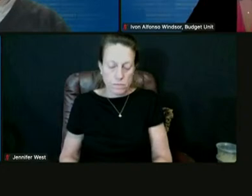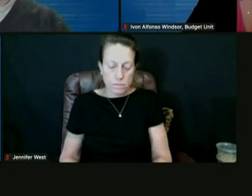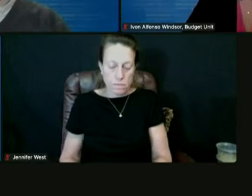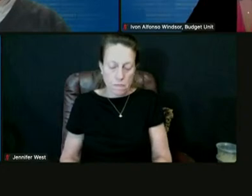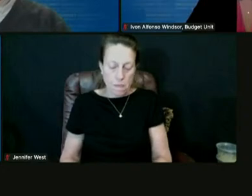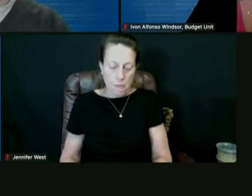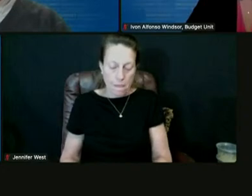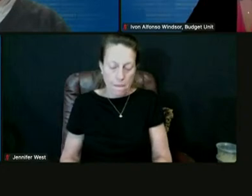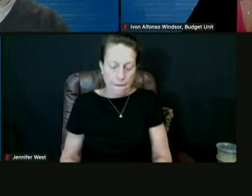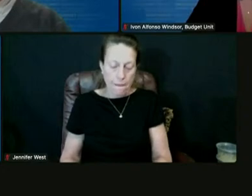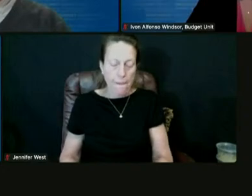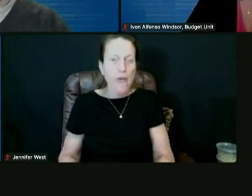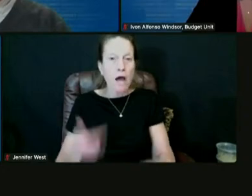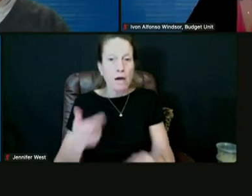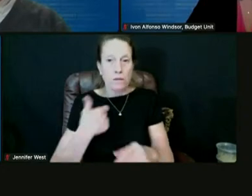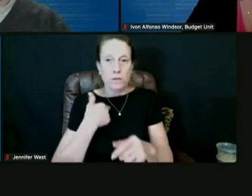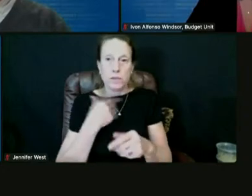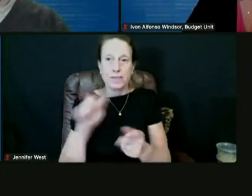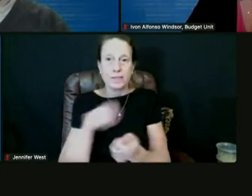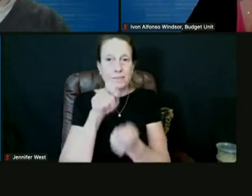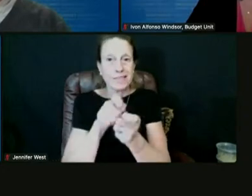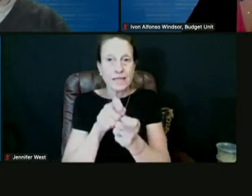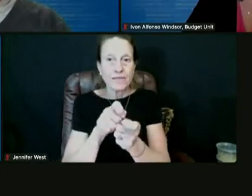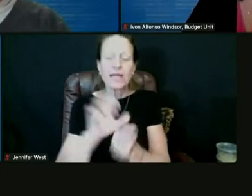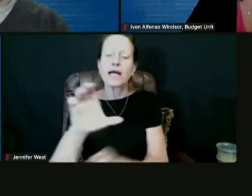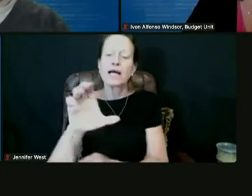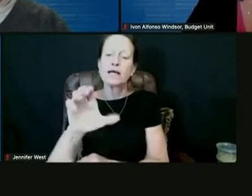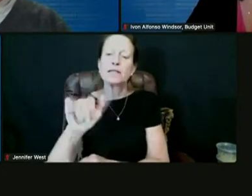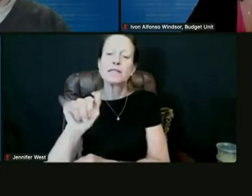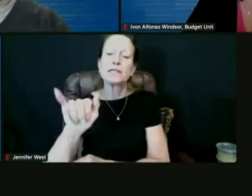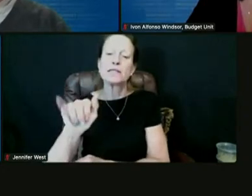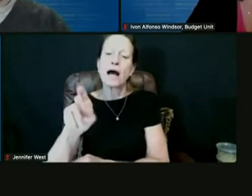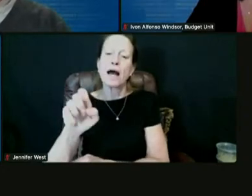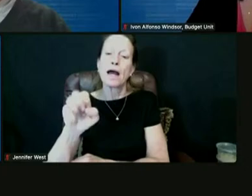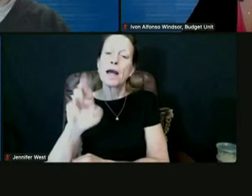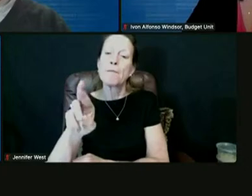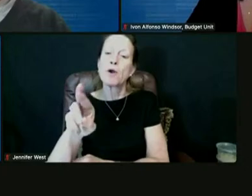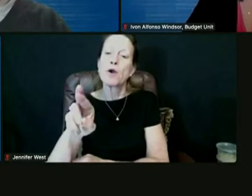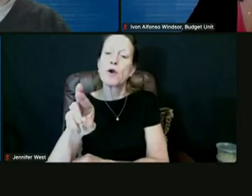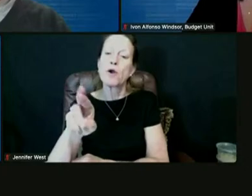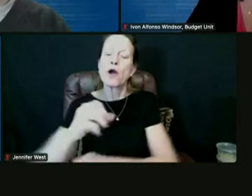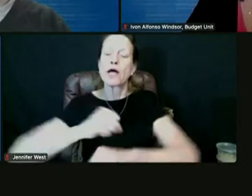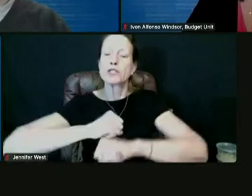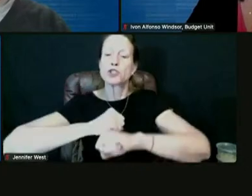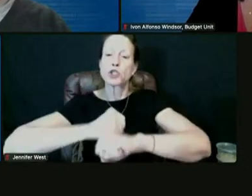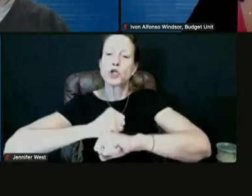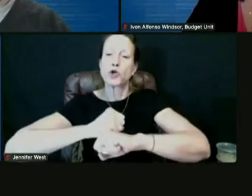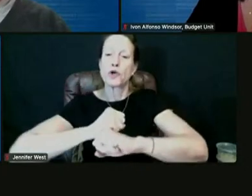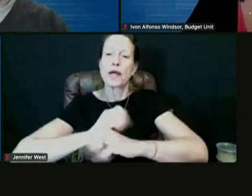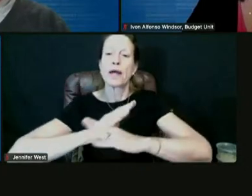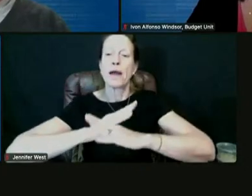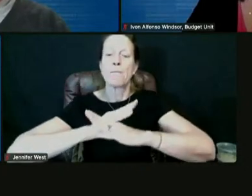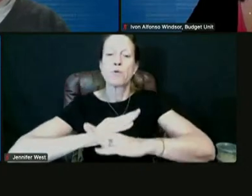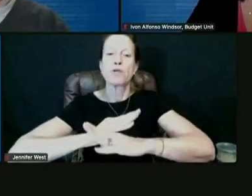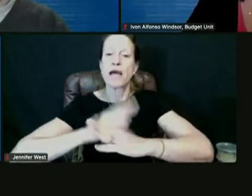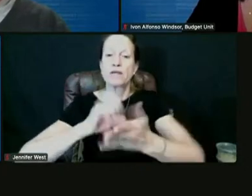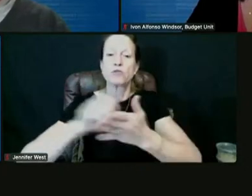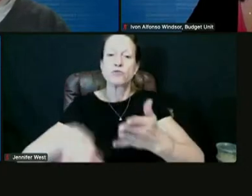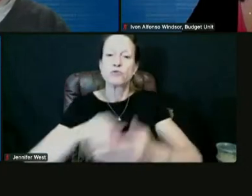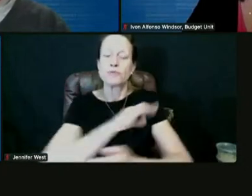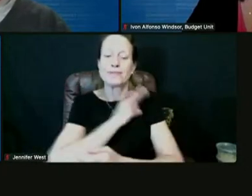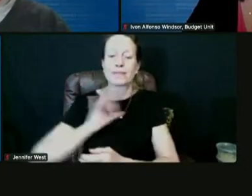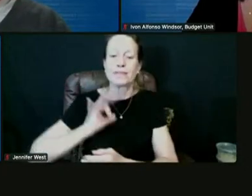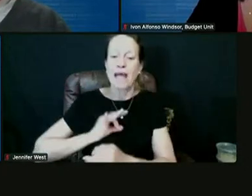technology infrastructure, specifically cybersecurity, and protecting students and staff from sensitive information?